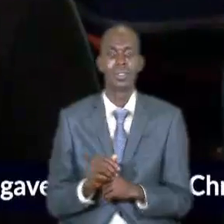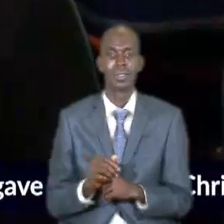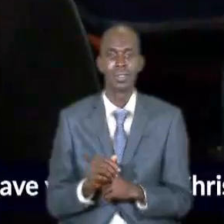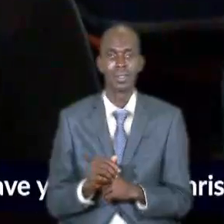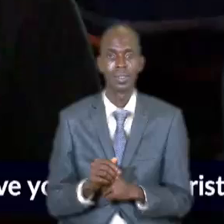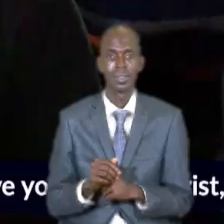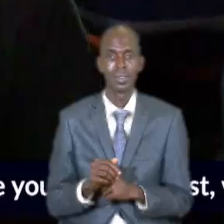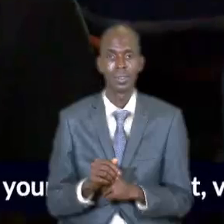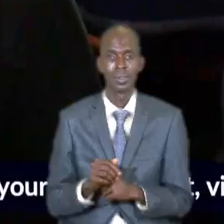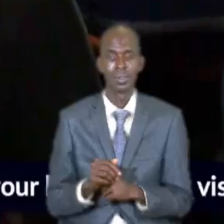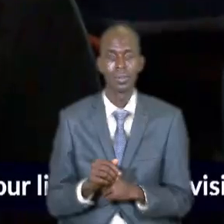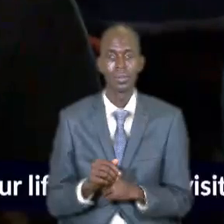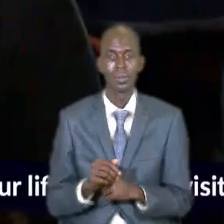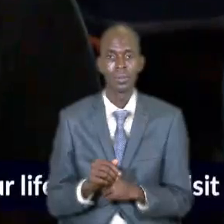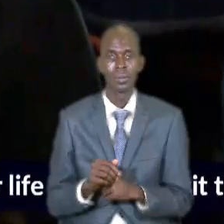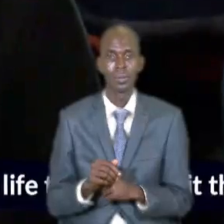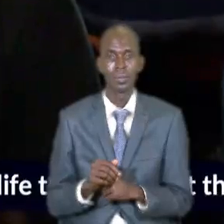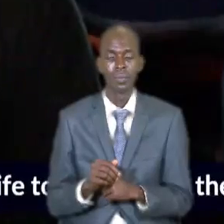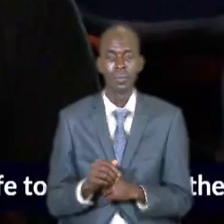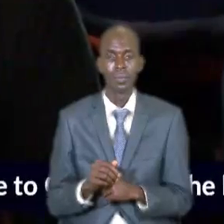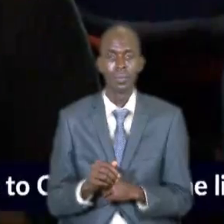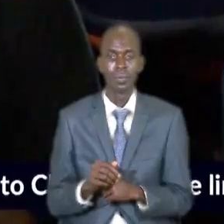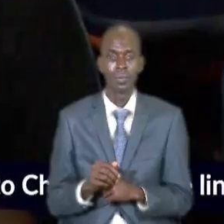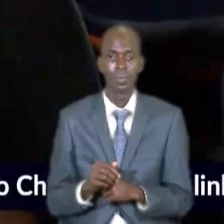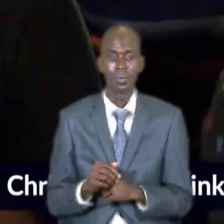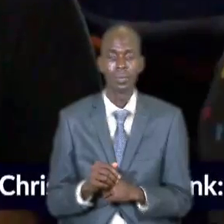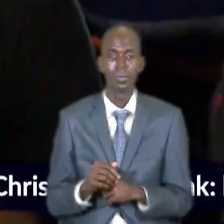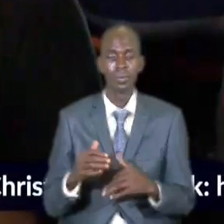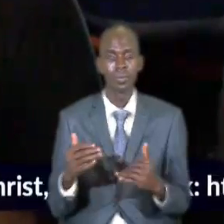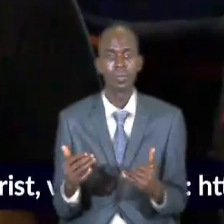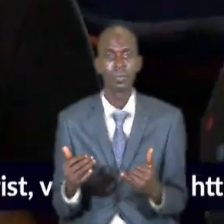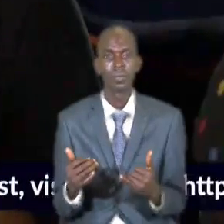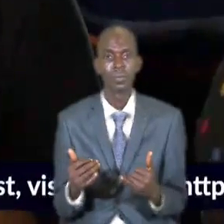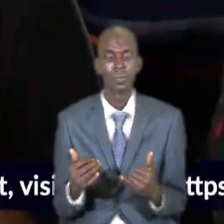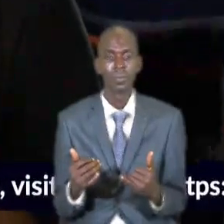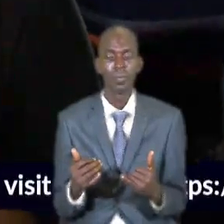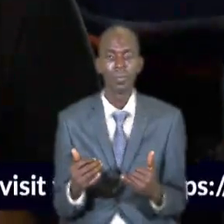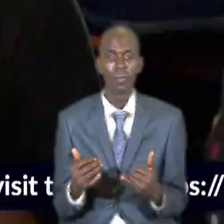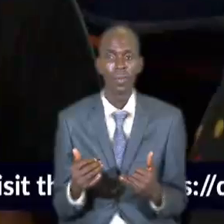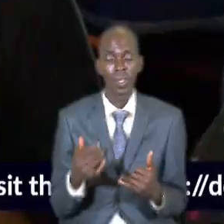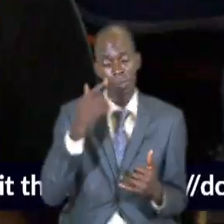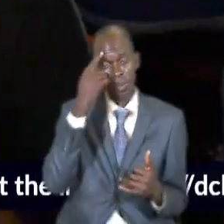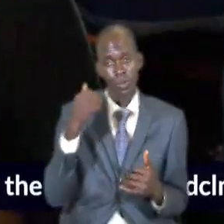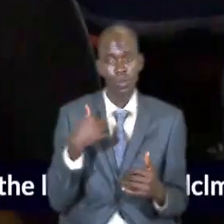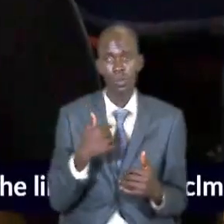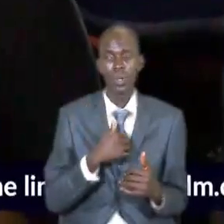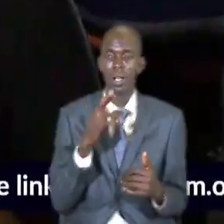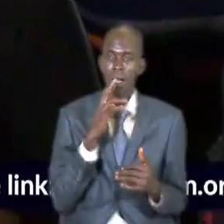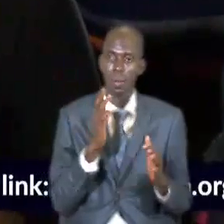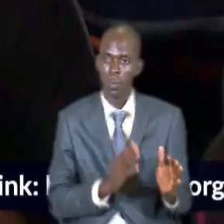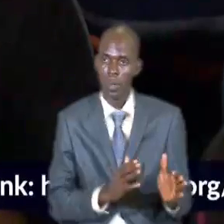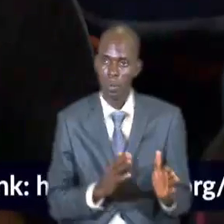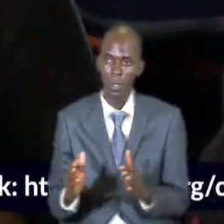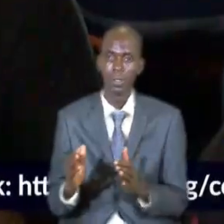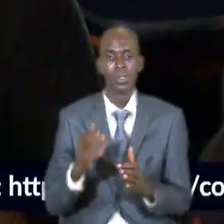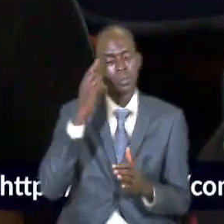Okay, let me check up with the counselors now, because we are getting ready for the prayer of interruption. To